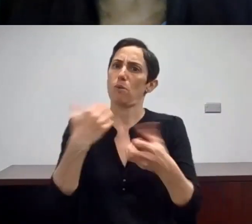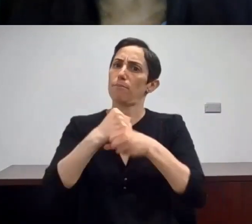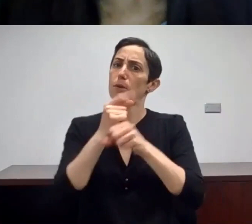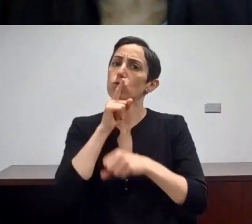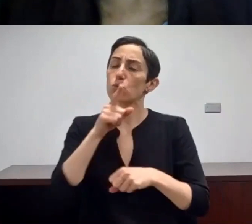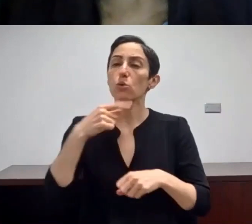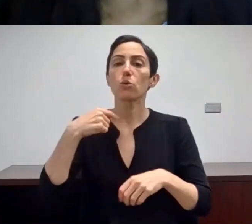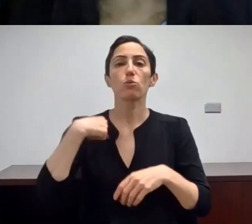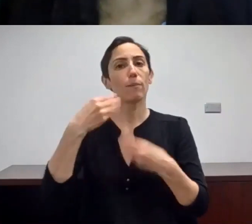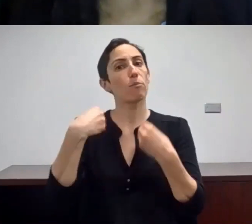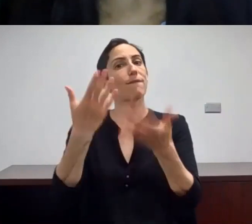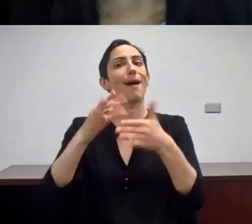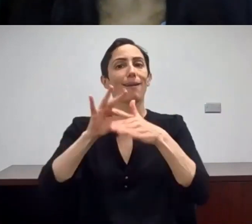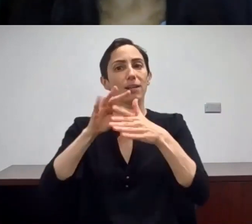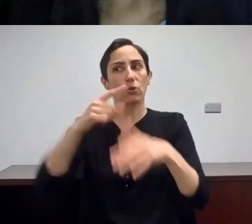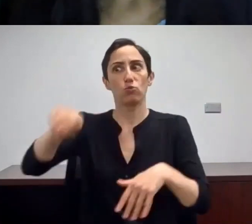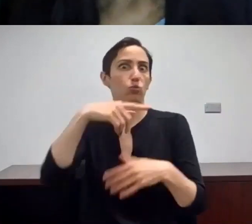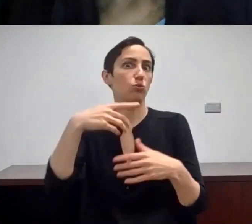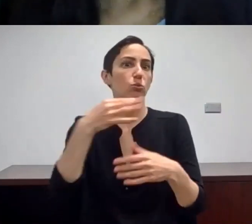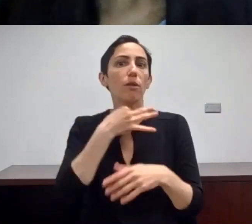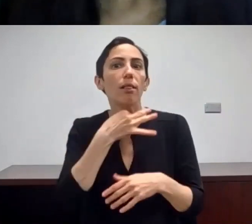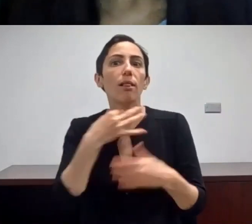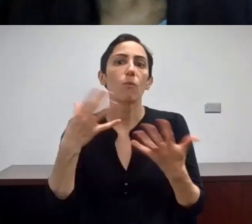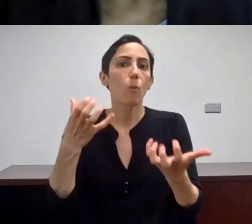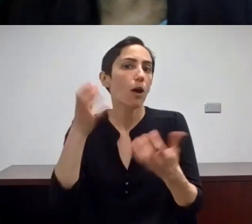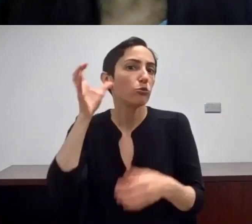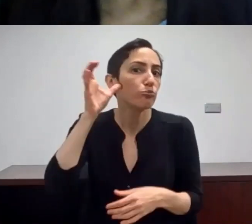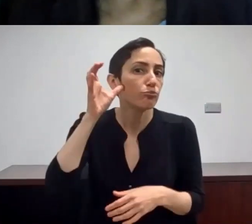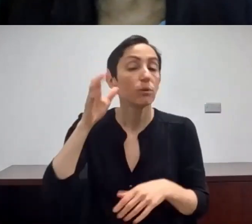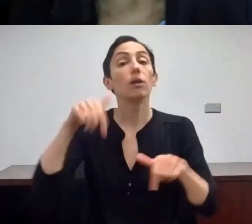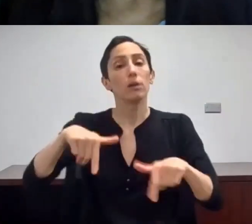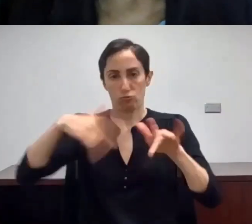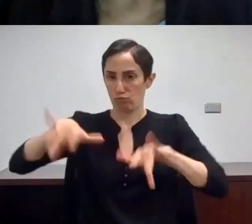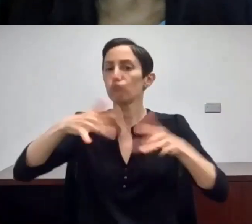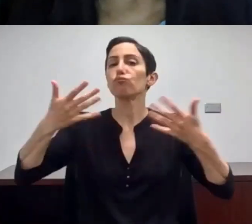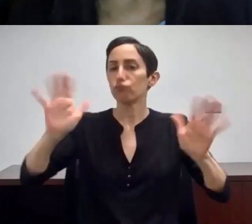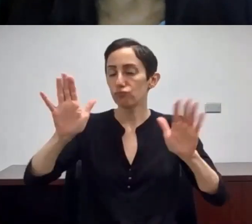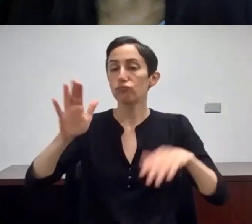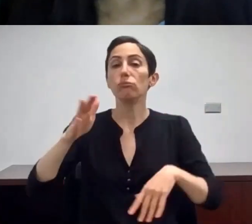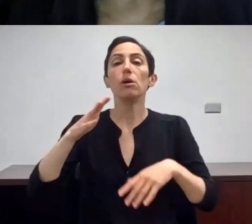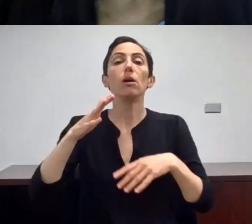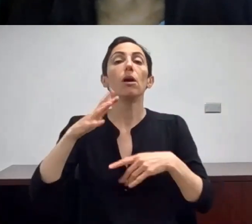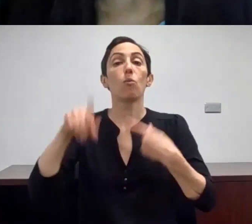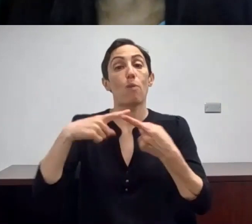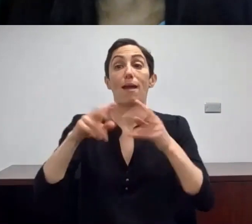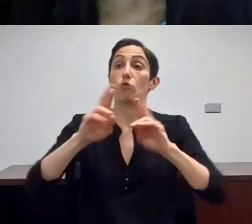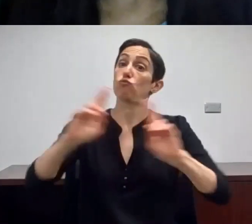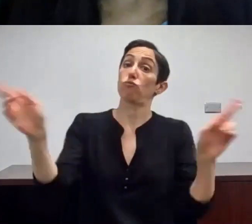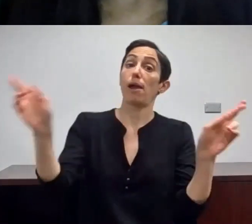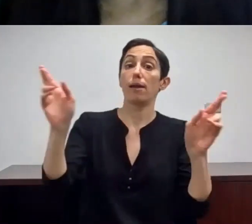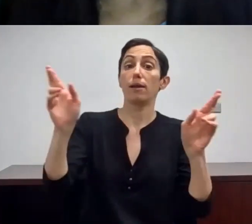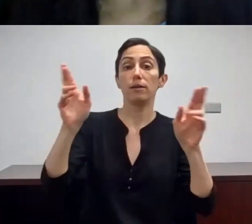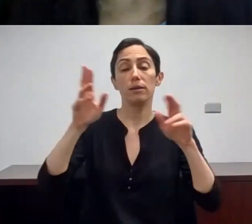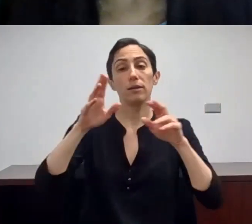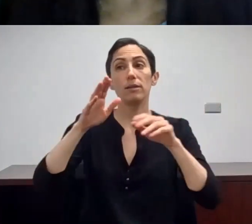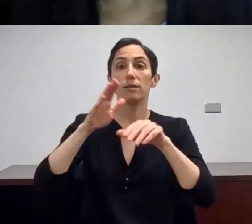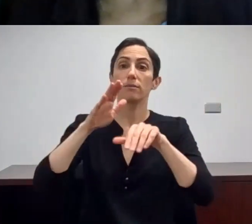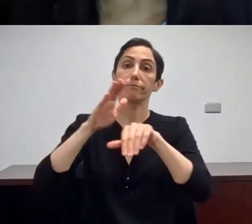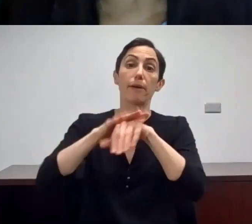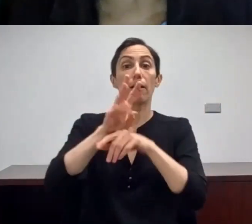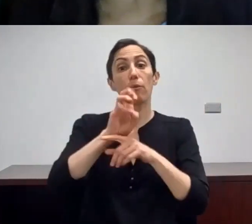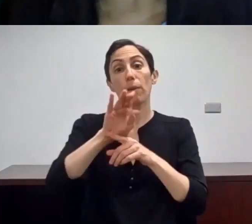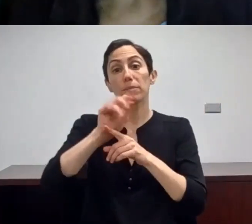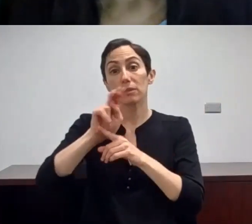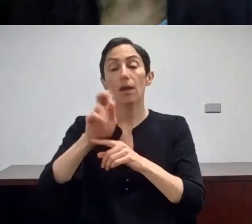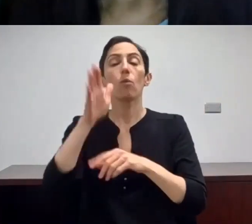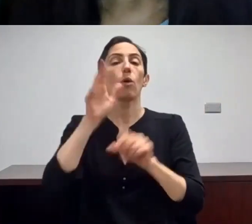that you are interested in hearing about. It has been recorded, and an email with a link to the video will be sent to all registrants early